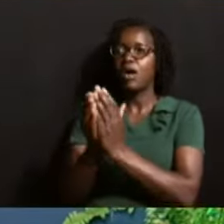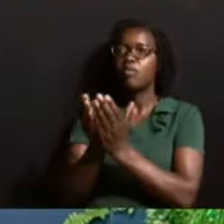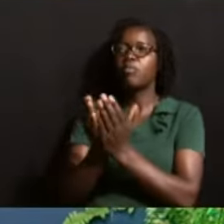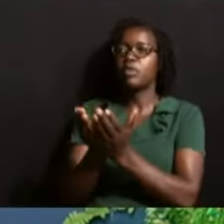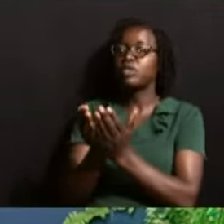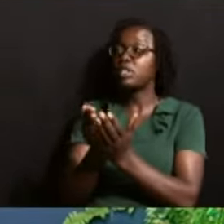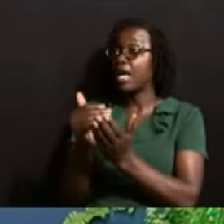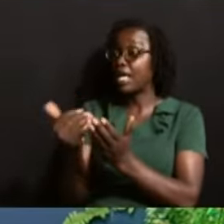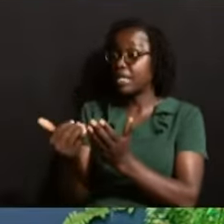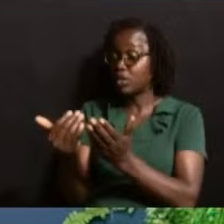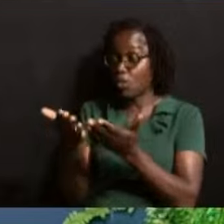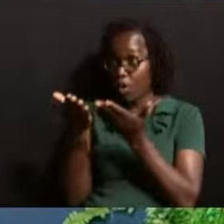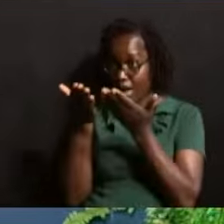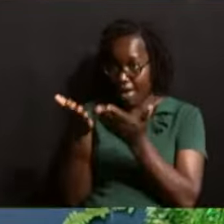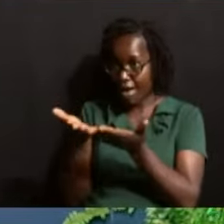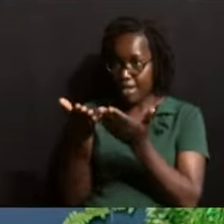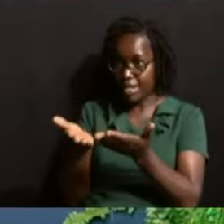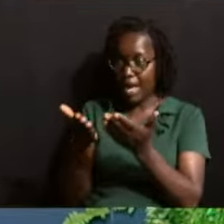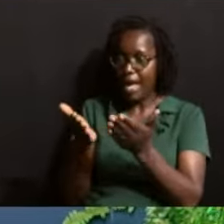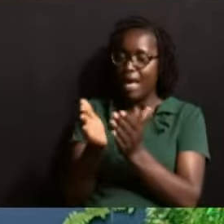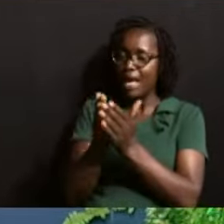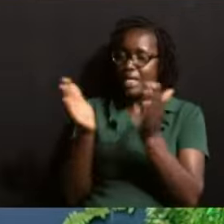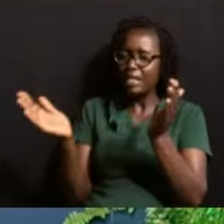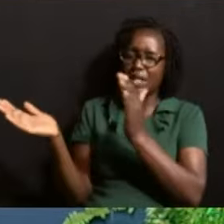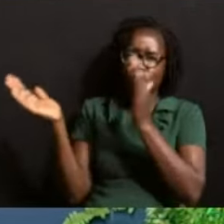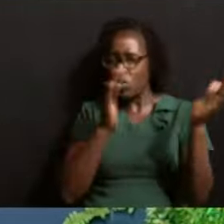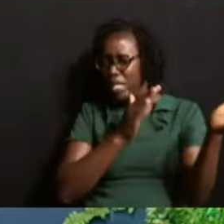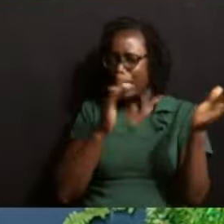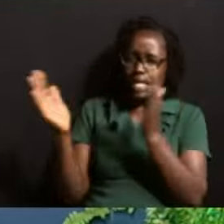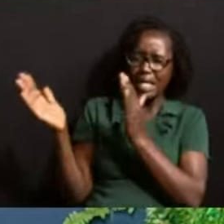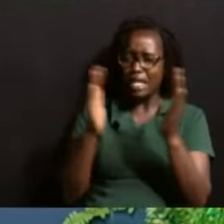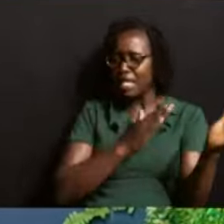him. And a great windstorm